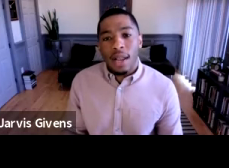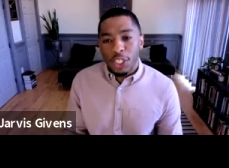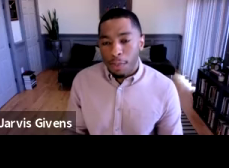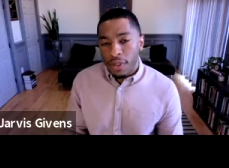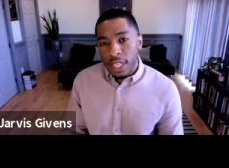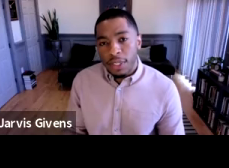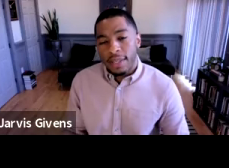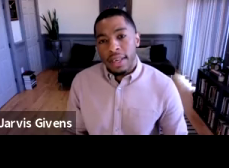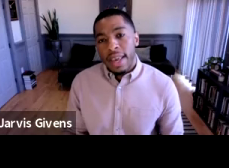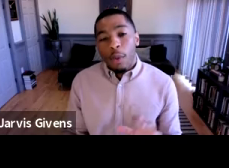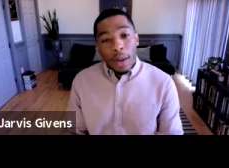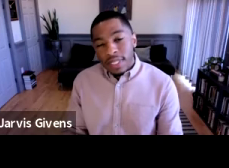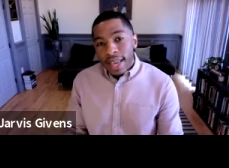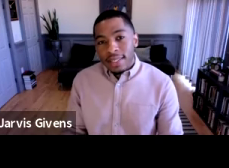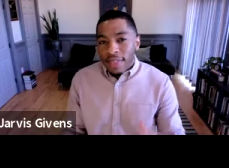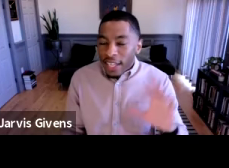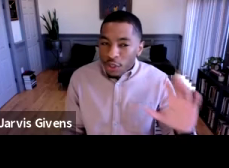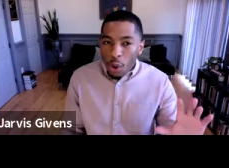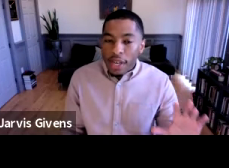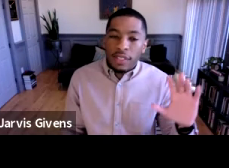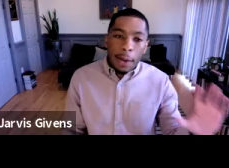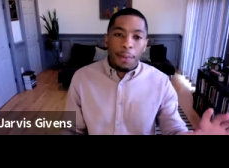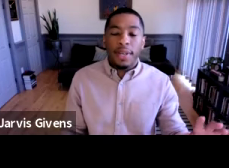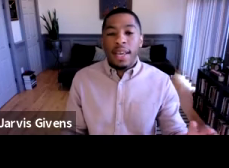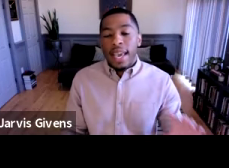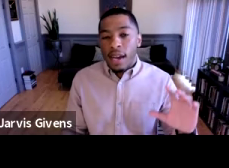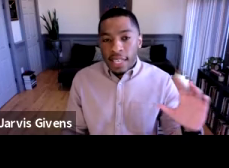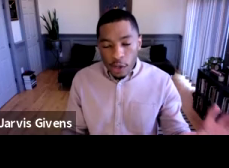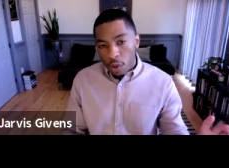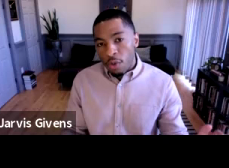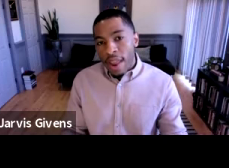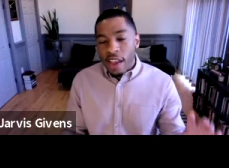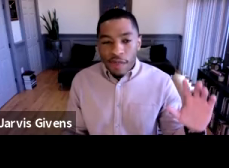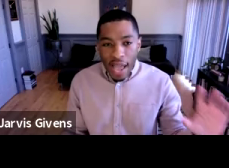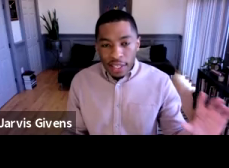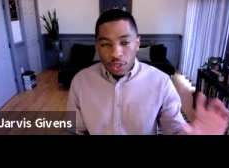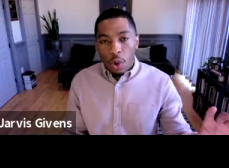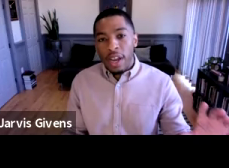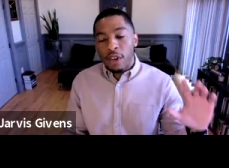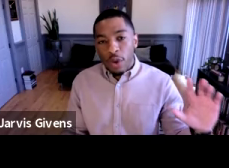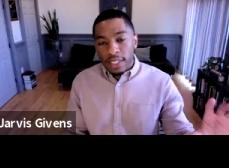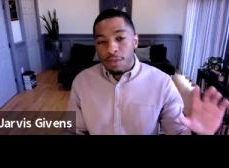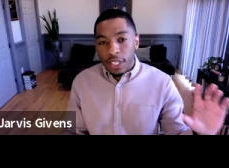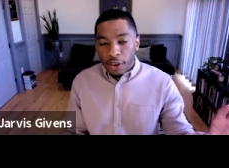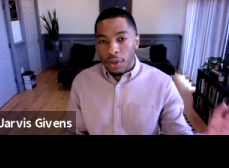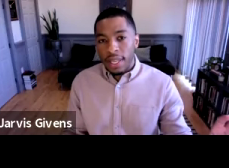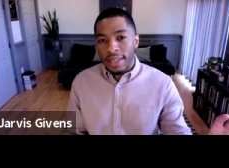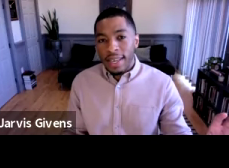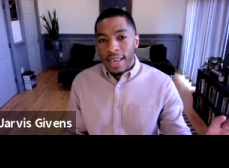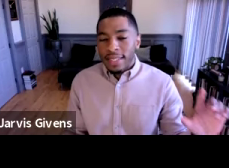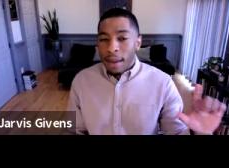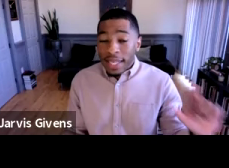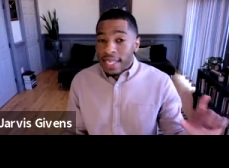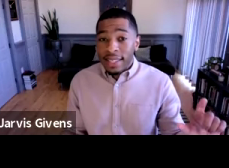academic scholarship on the subject. And what I'm saying is that that story of separate and unequal, right? That violent story of aggressive material